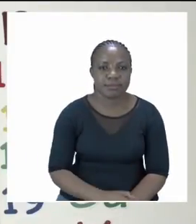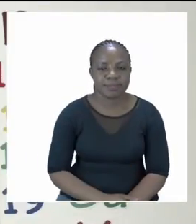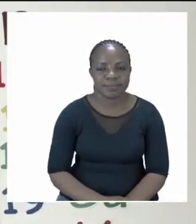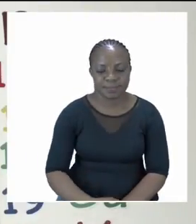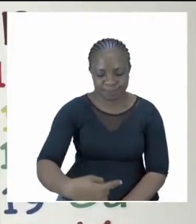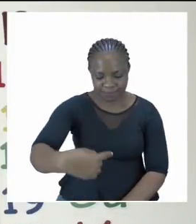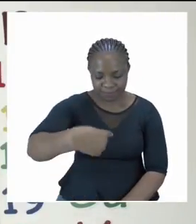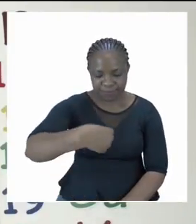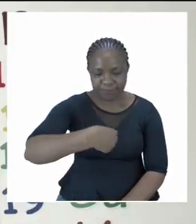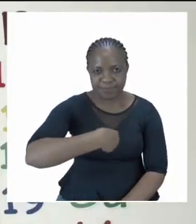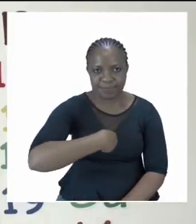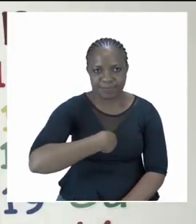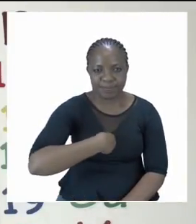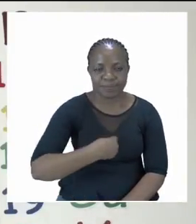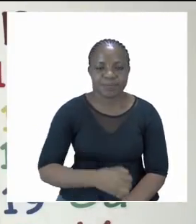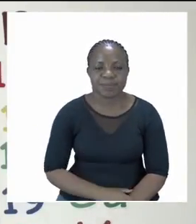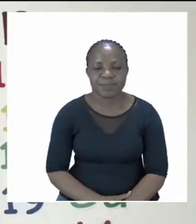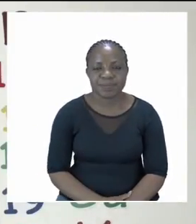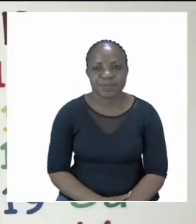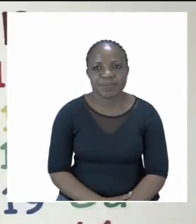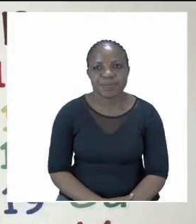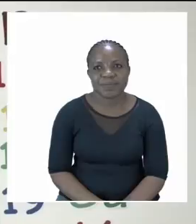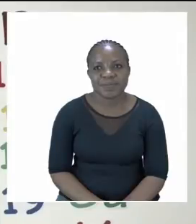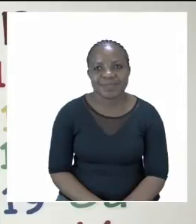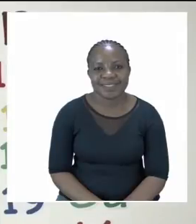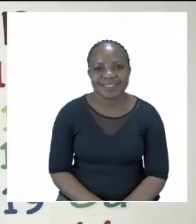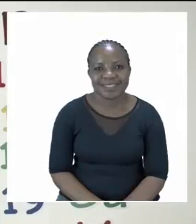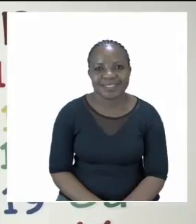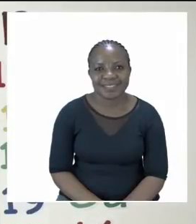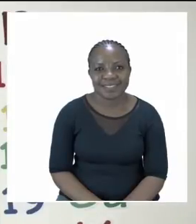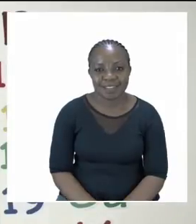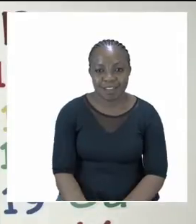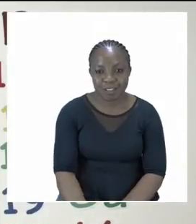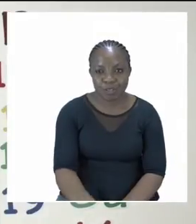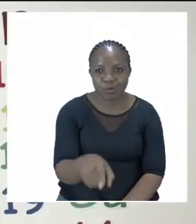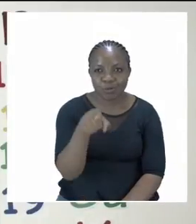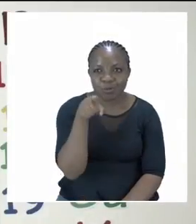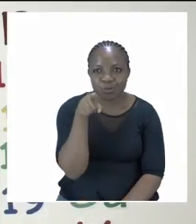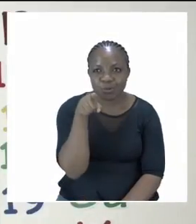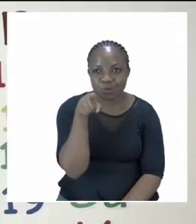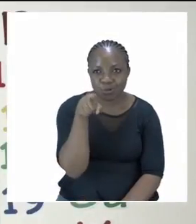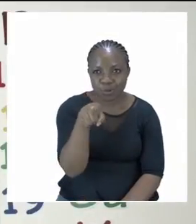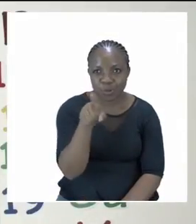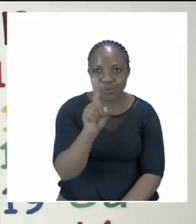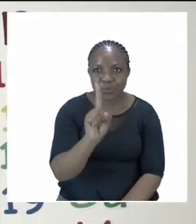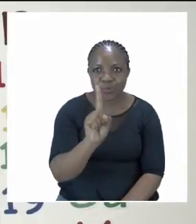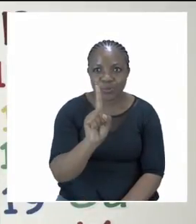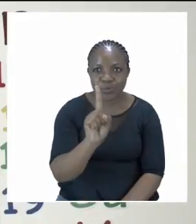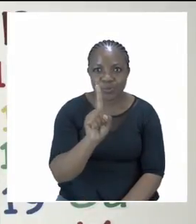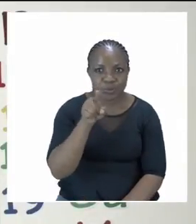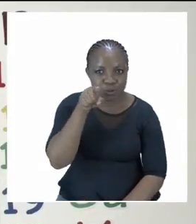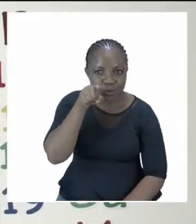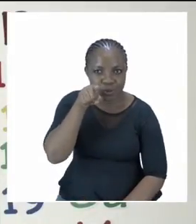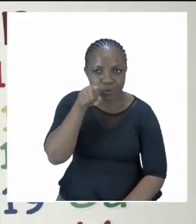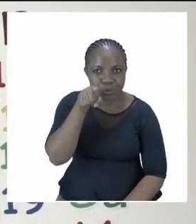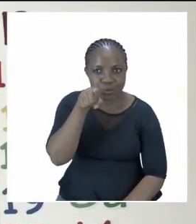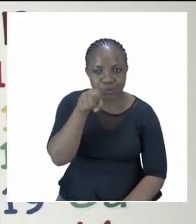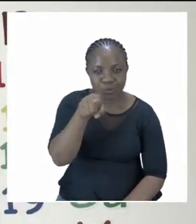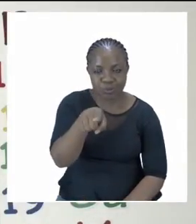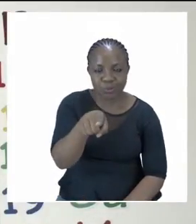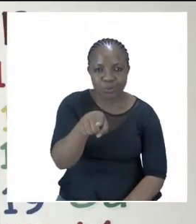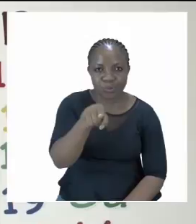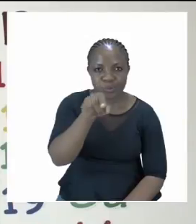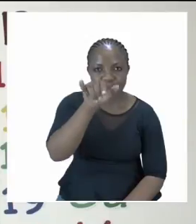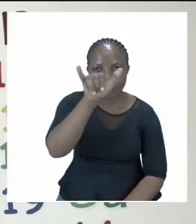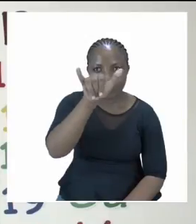Very good. The next one is when you are pointing at someone else. And when you are pointing at